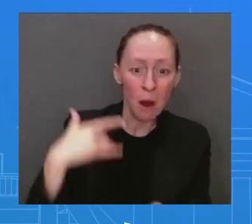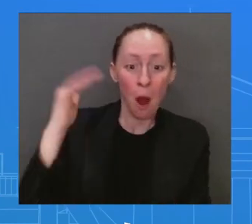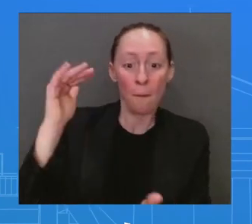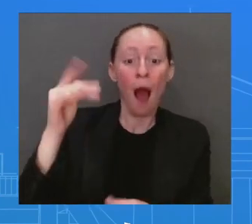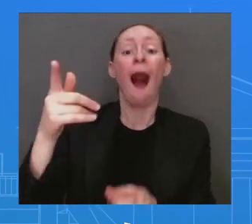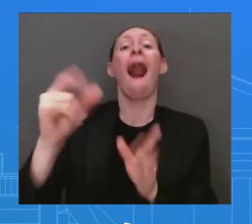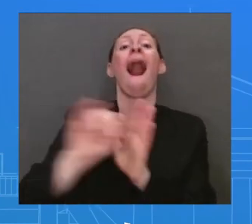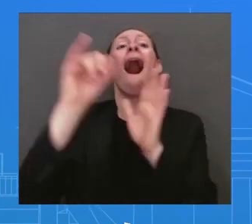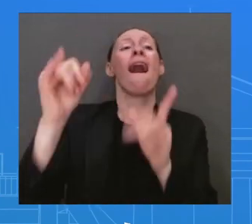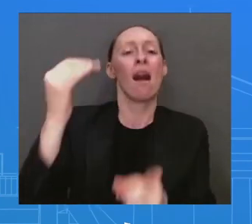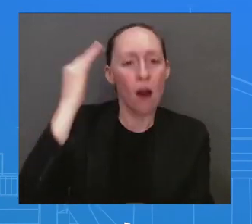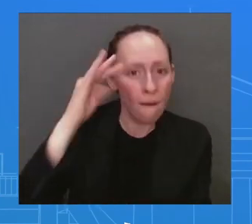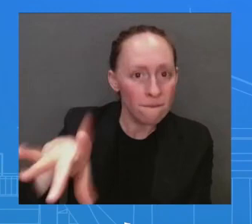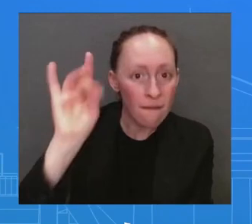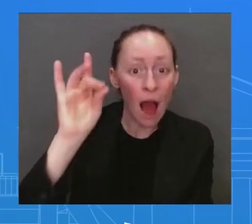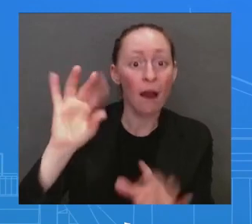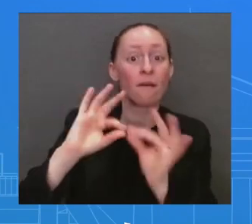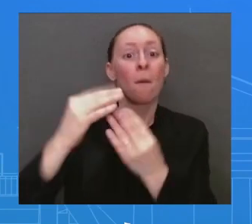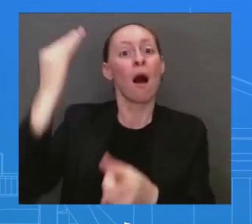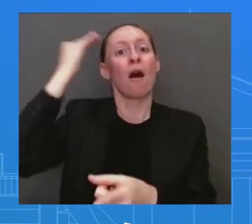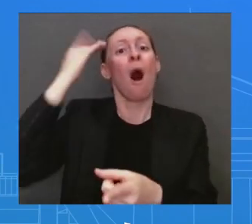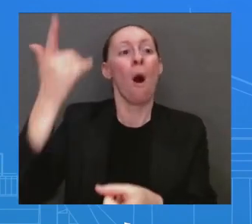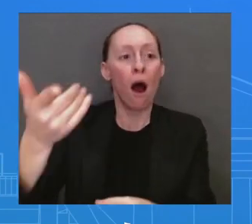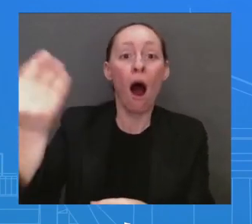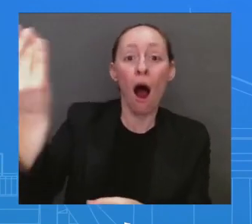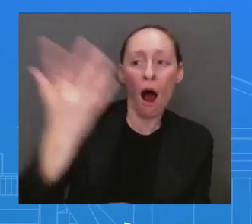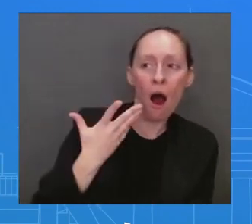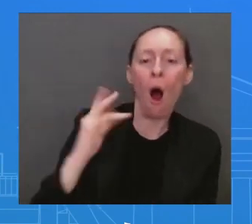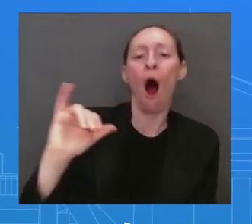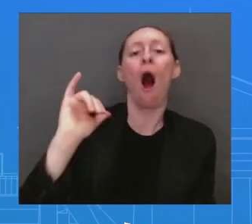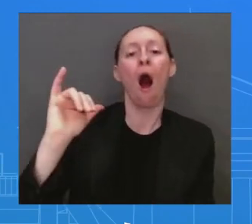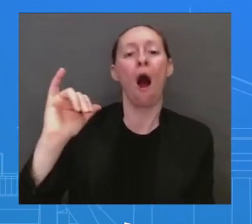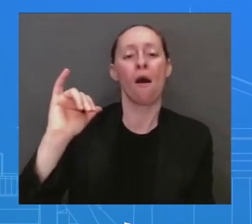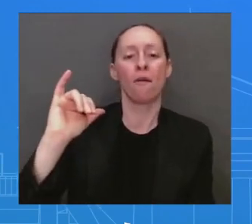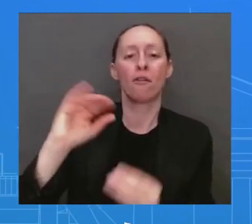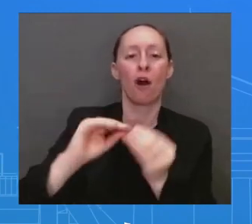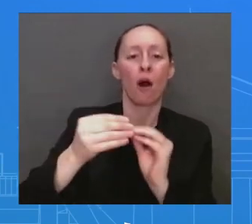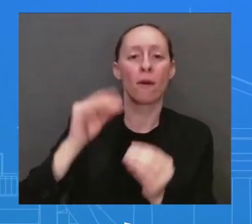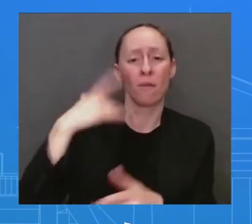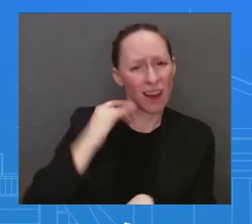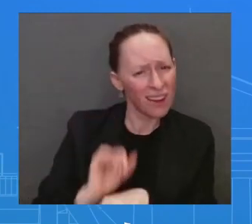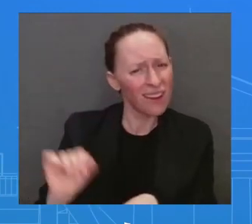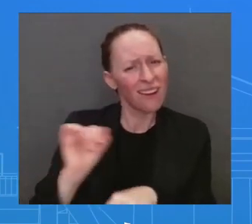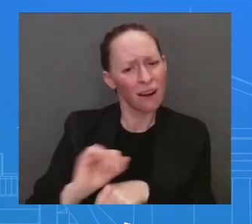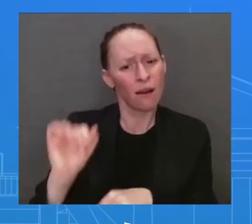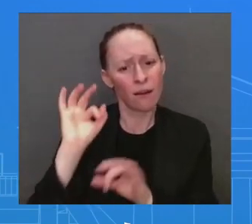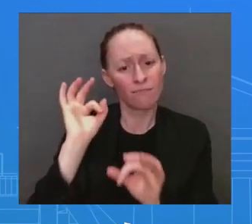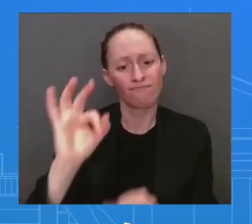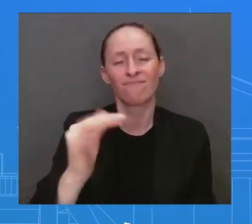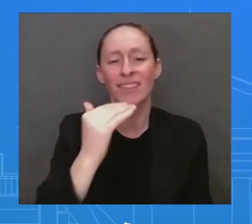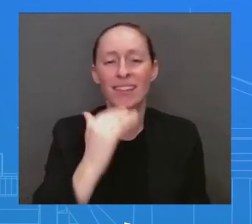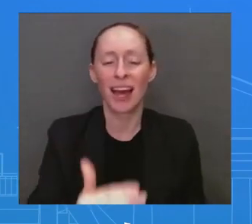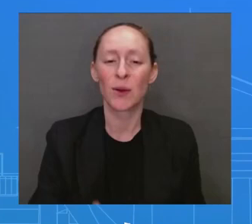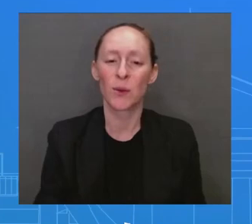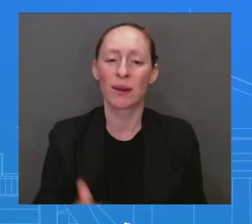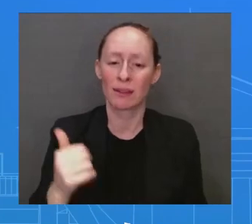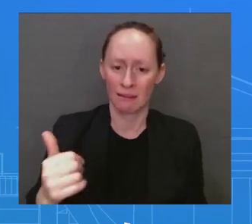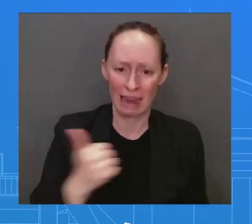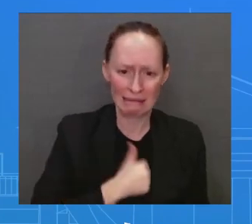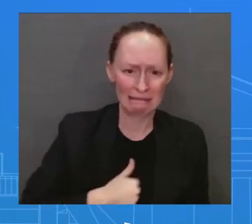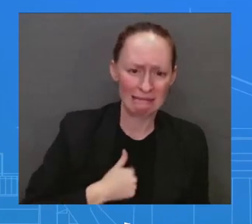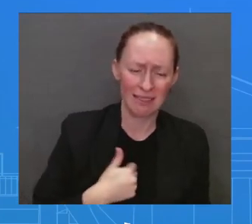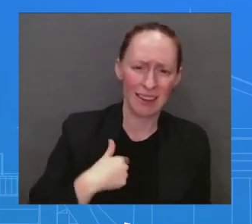least they have information, and we're working hard on that. All right. Thank you. Thanks, Karen. Sorry I was late.